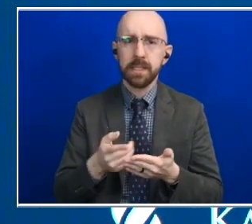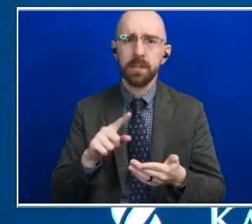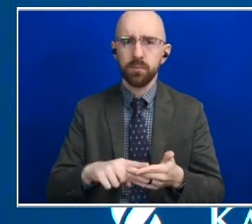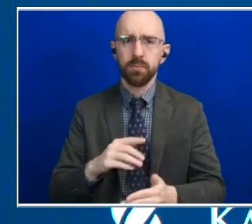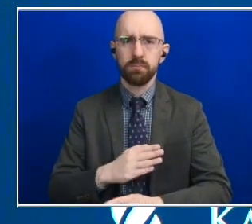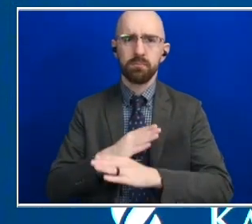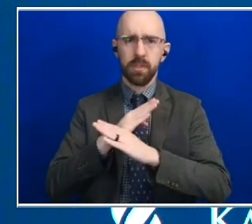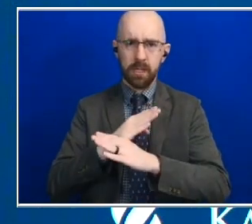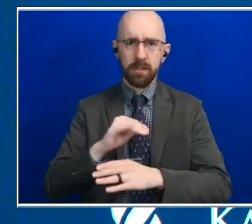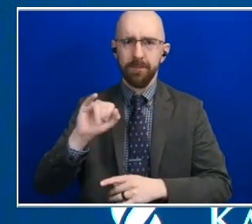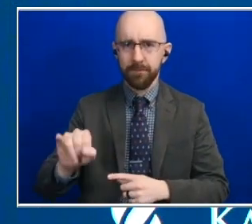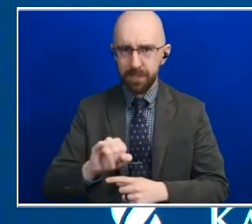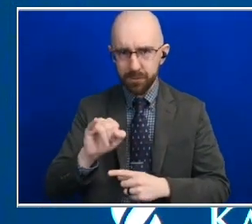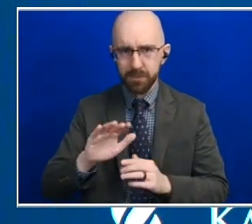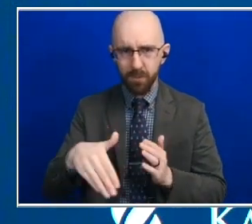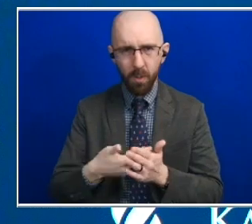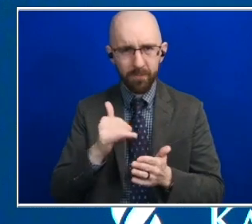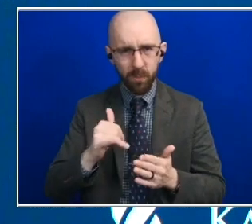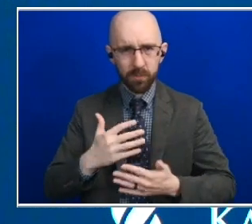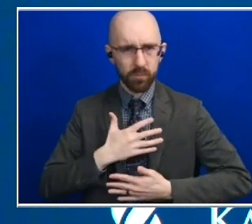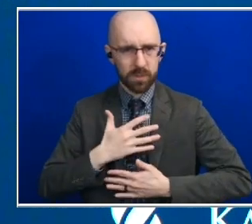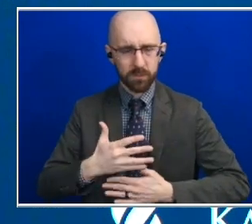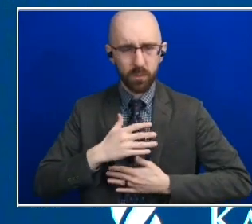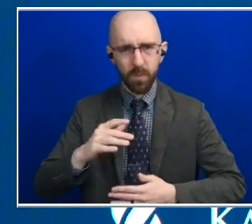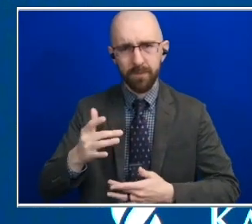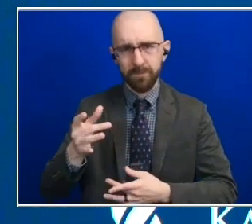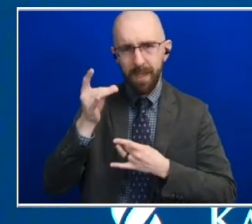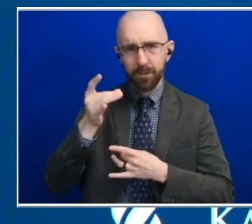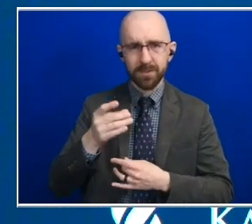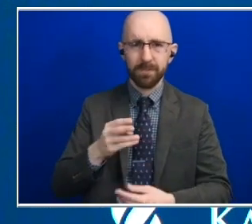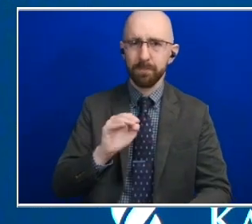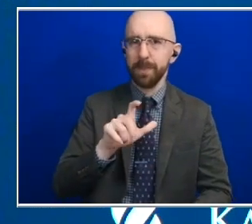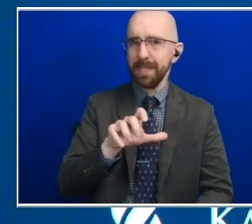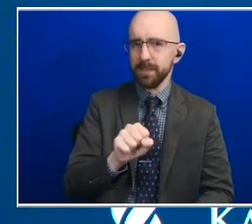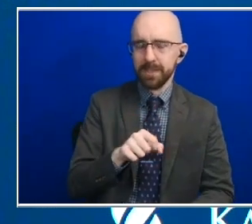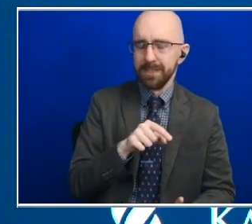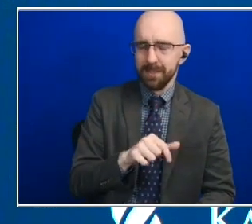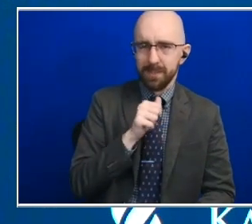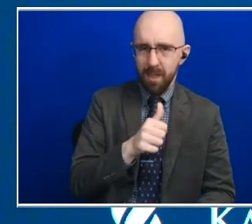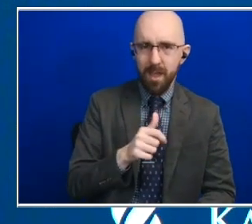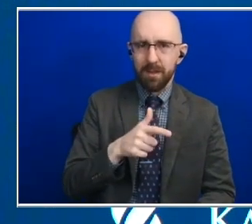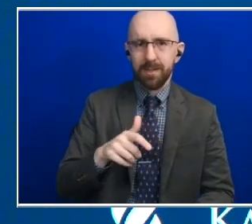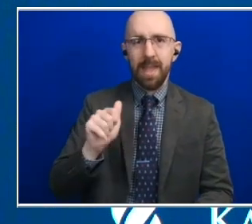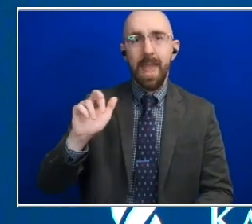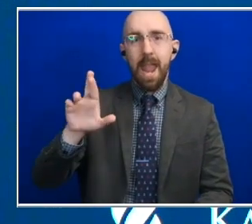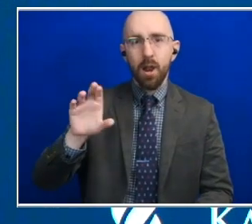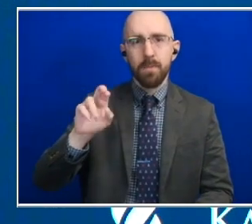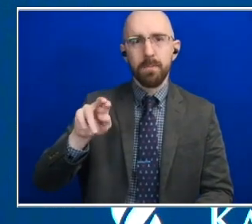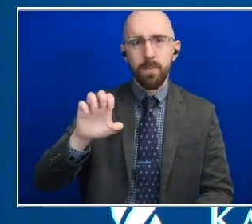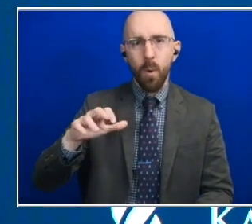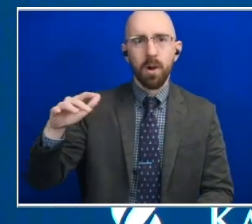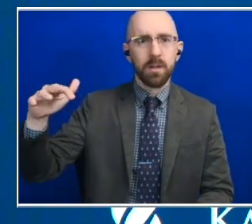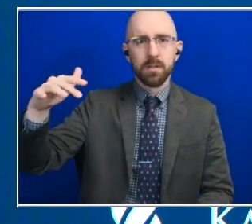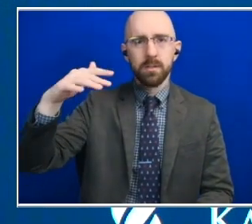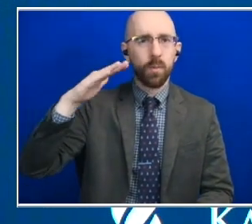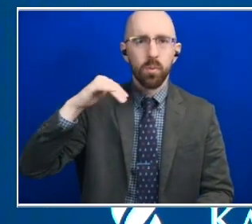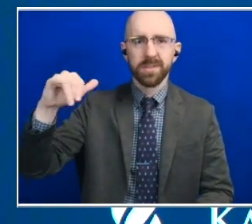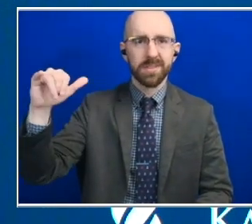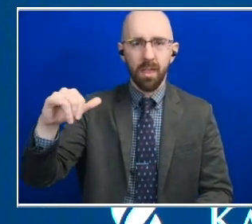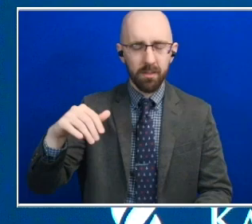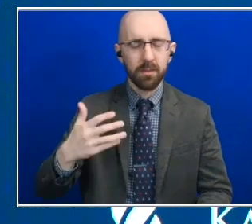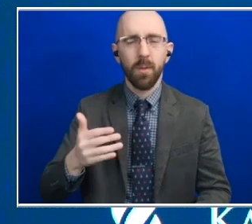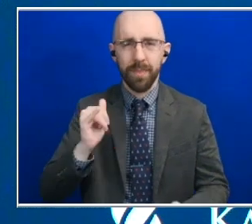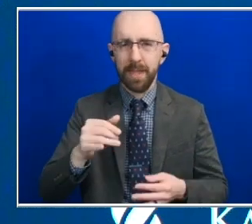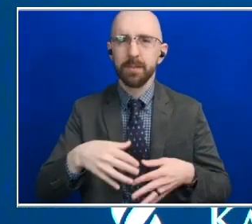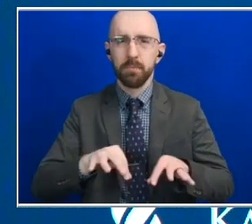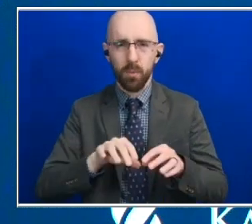these respiratory viruses, not necessarily measles, as that is really purely airborne, essentially. So I think that is important to understand